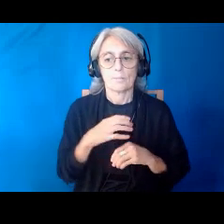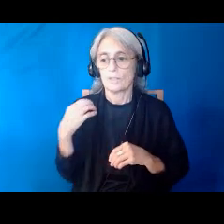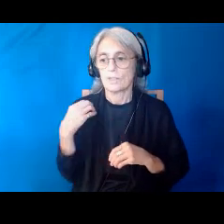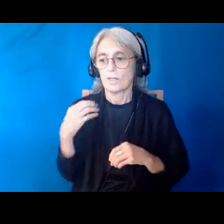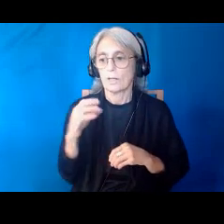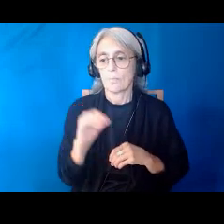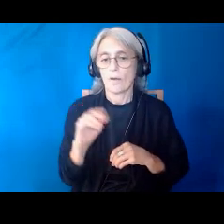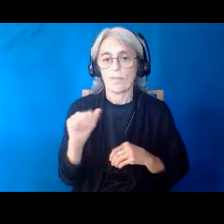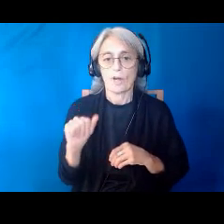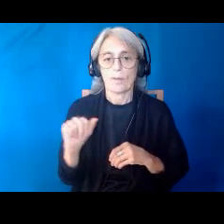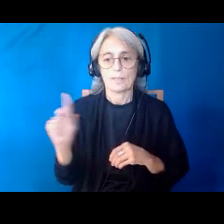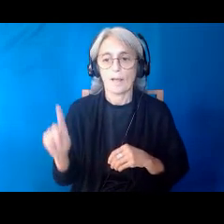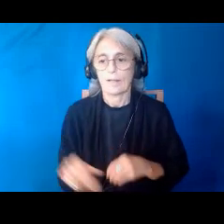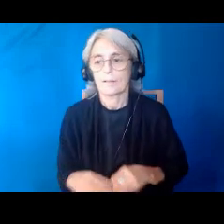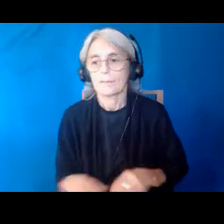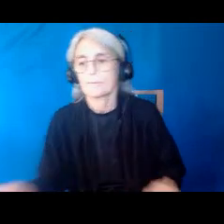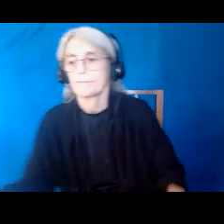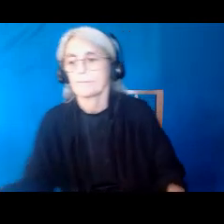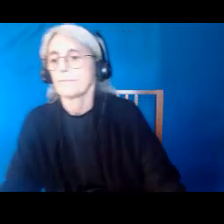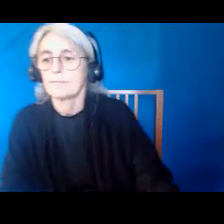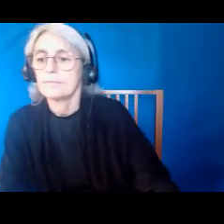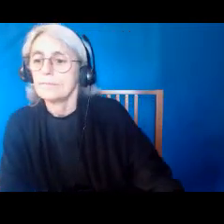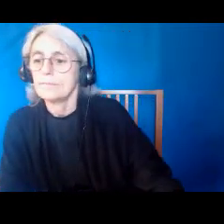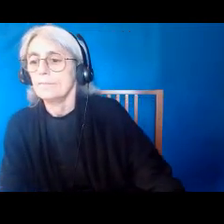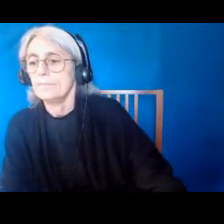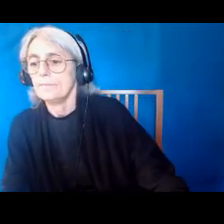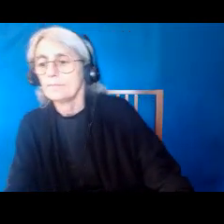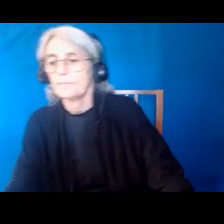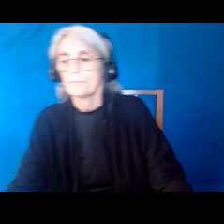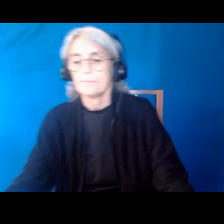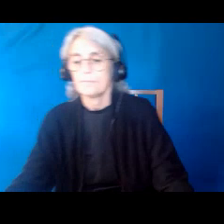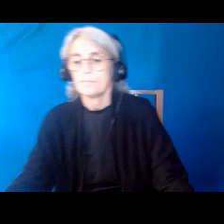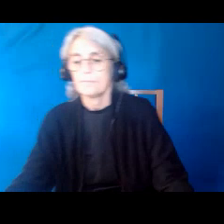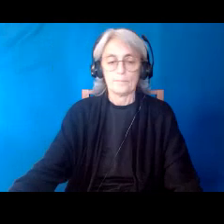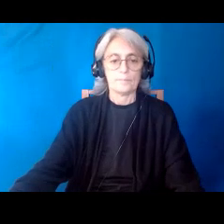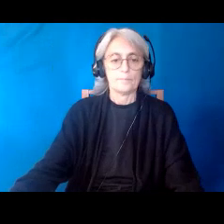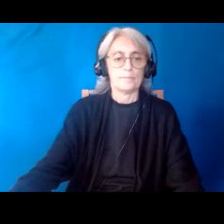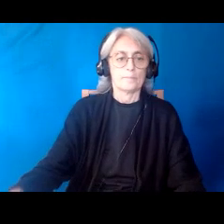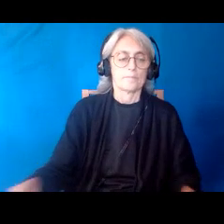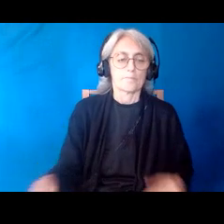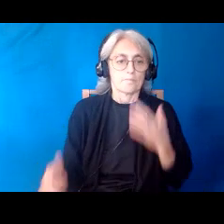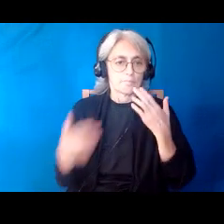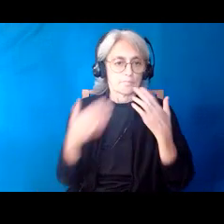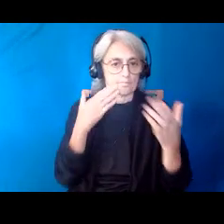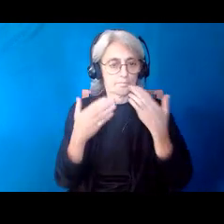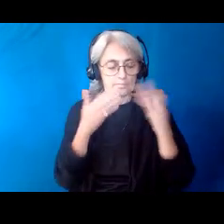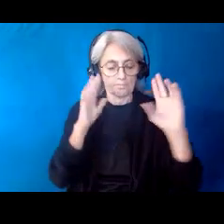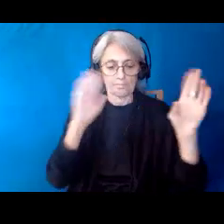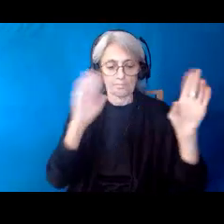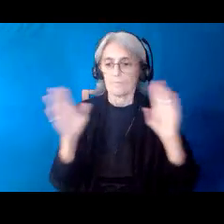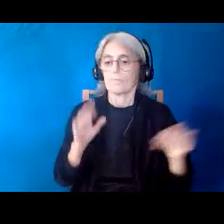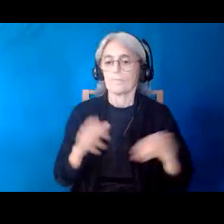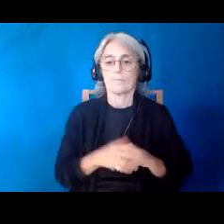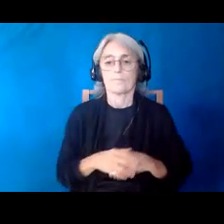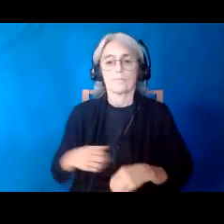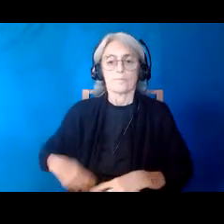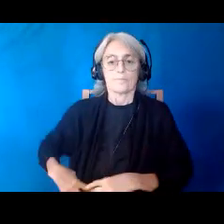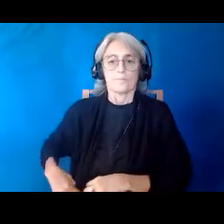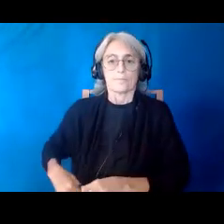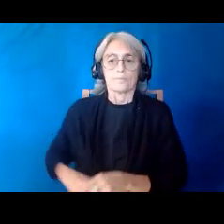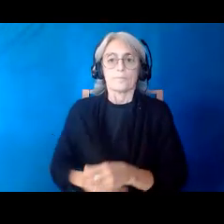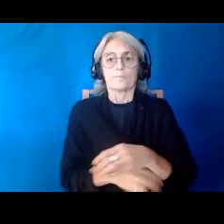Kelly. Good afternoon, Commissioners, city officials, dignitaries, and beloved members of the Merced community.